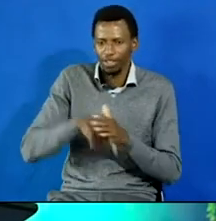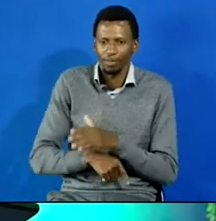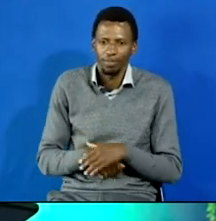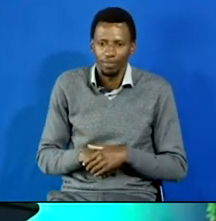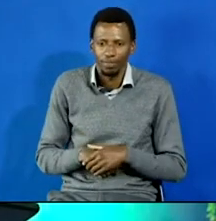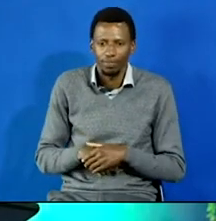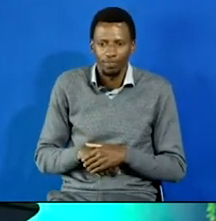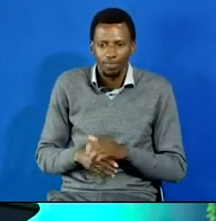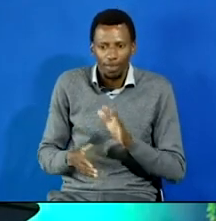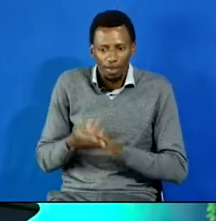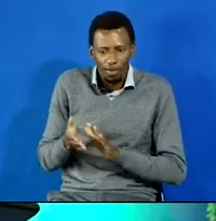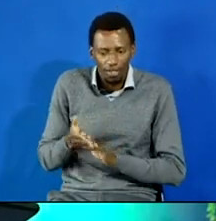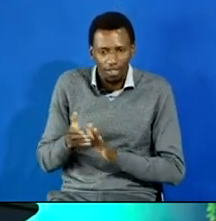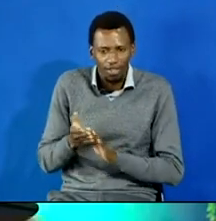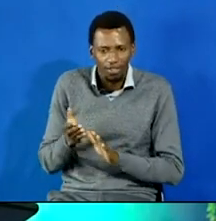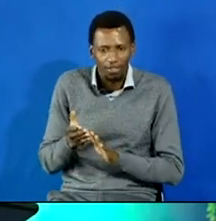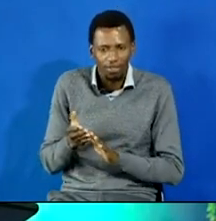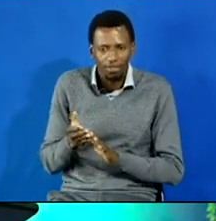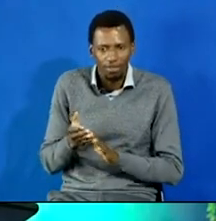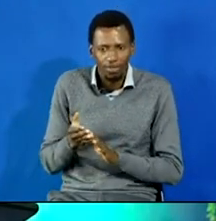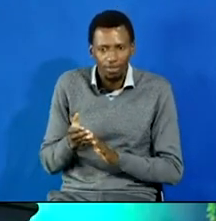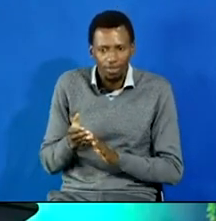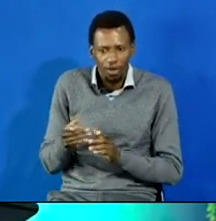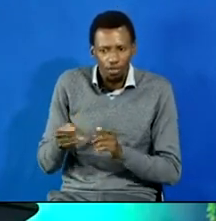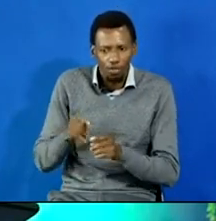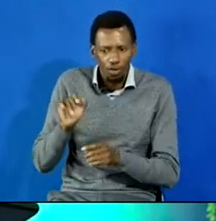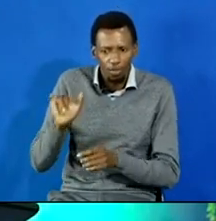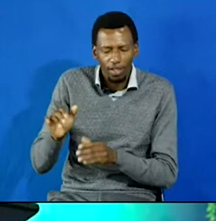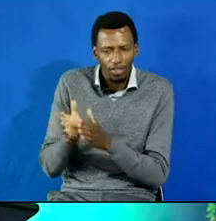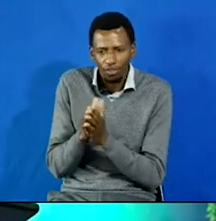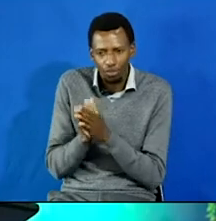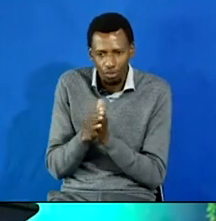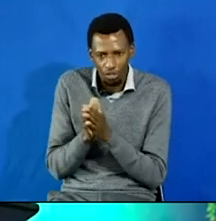And quickly, from that story,